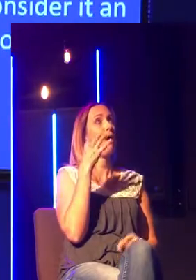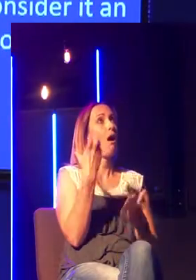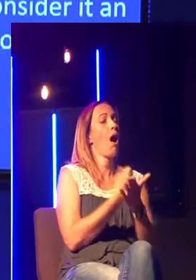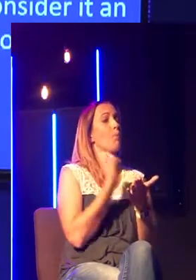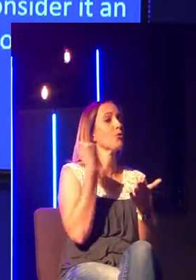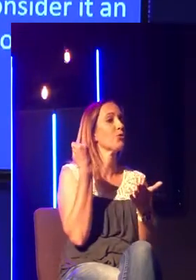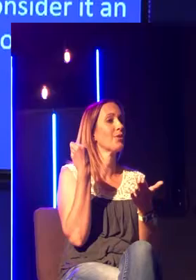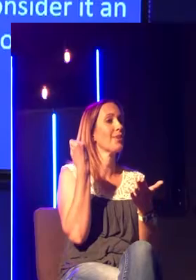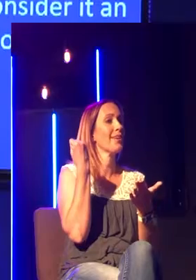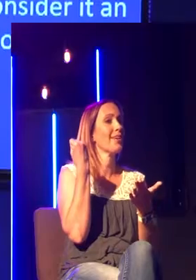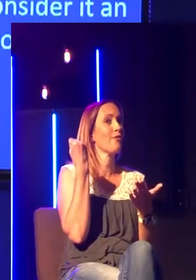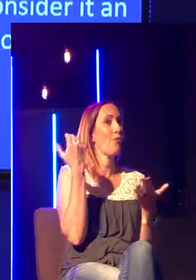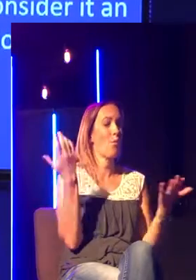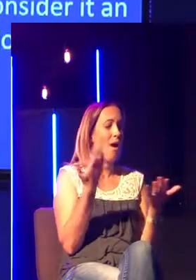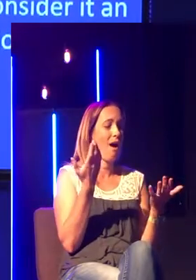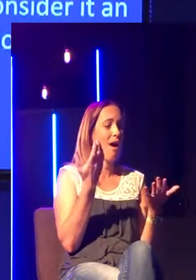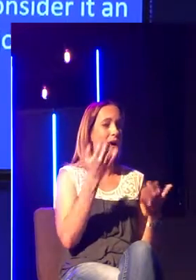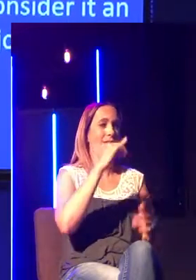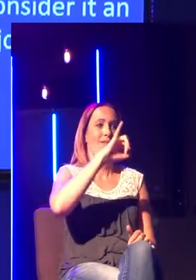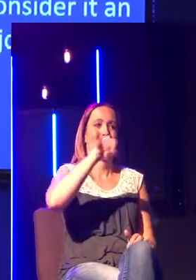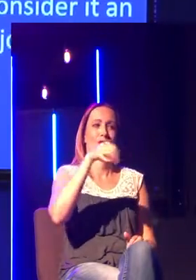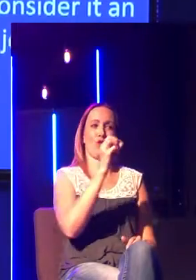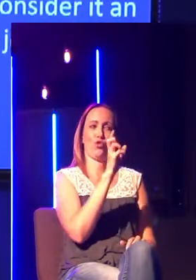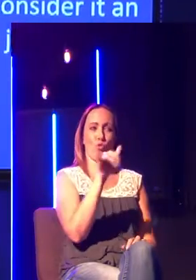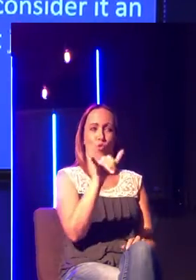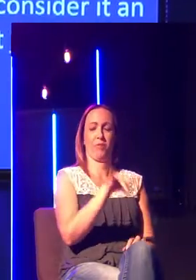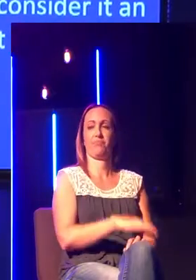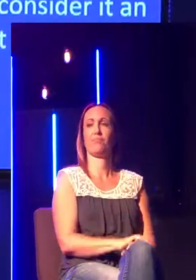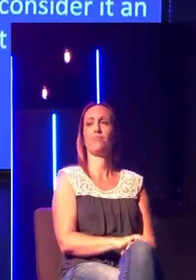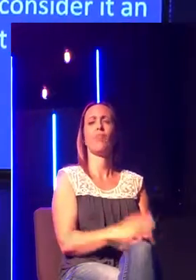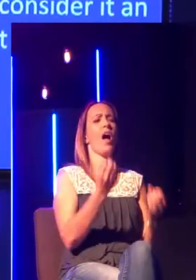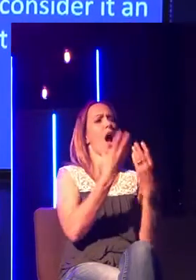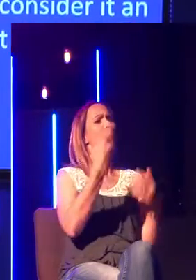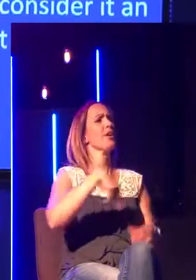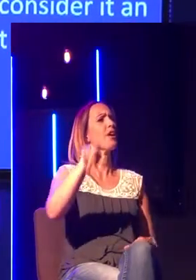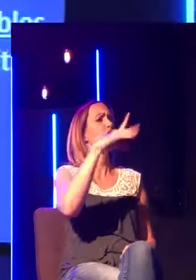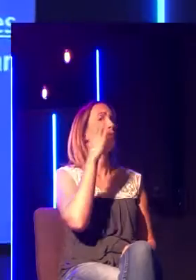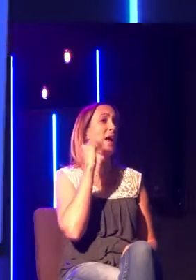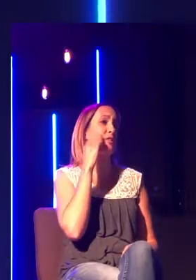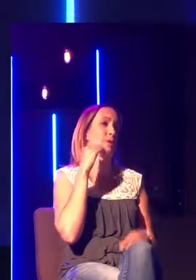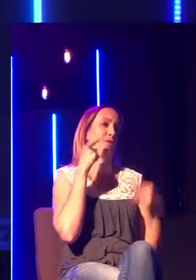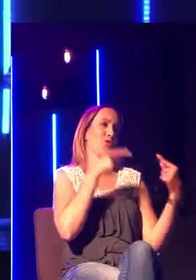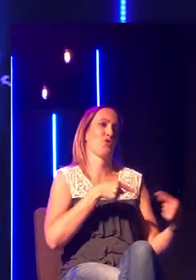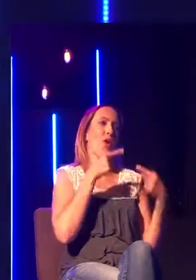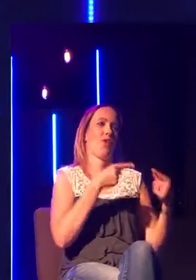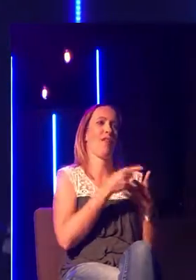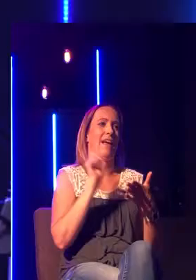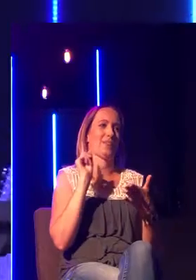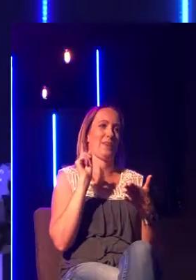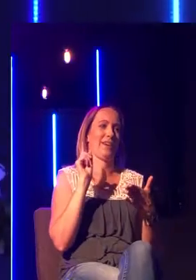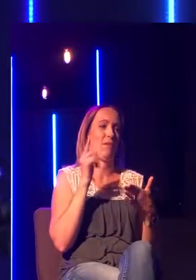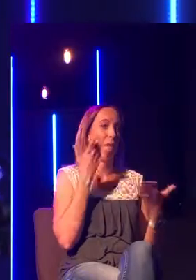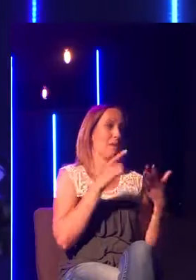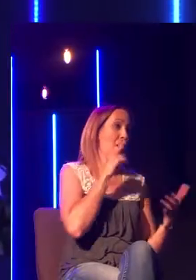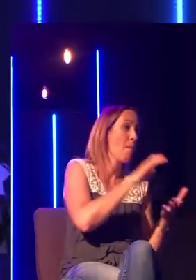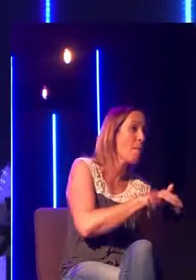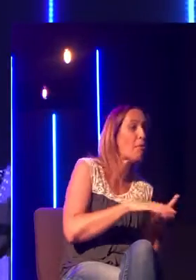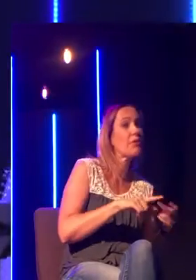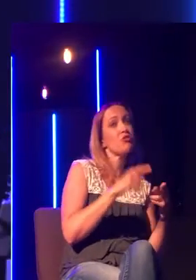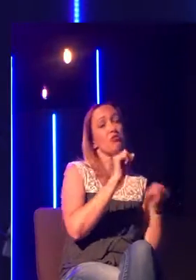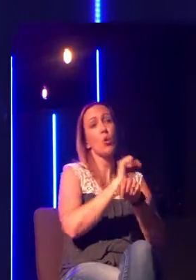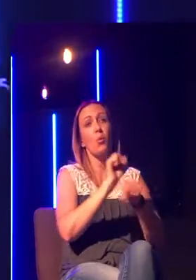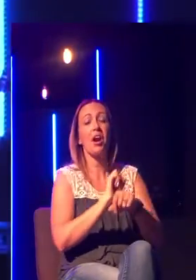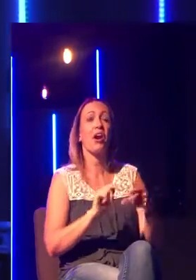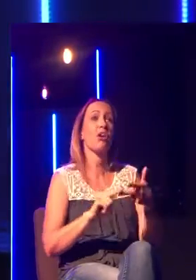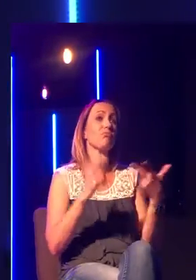great joy." How many of you had troubles of any kind this last week? Of any kind. It may be a marriage, it may be a career, it may